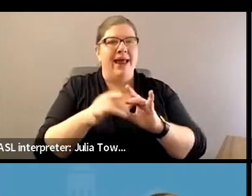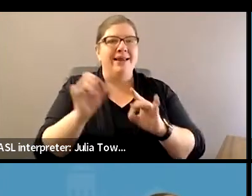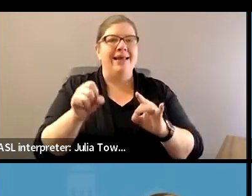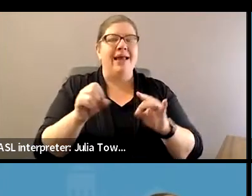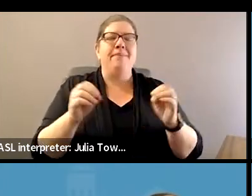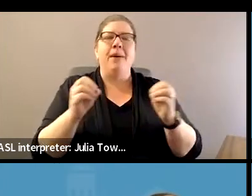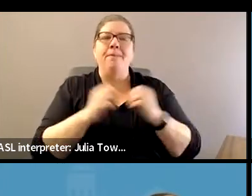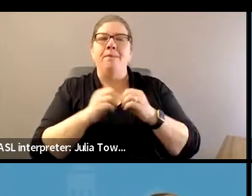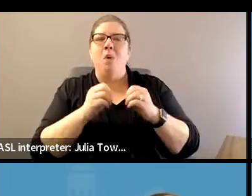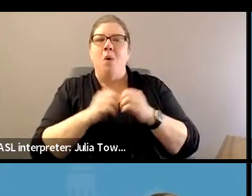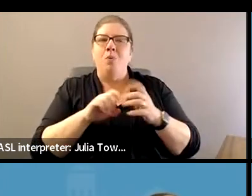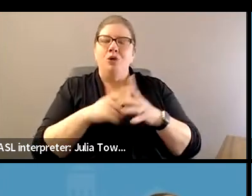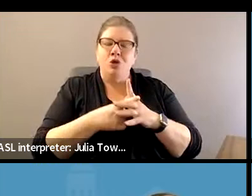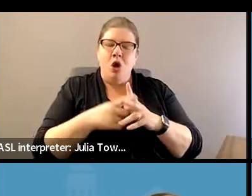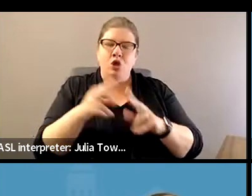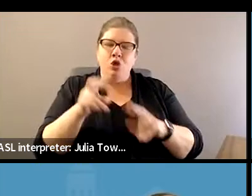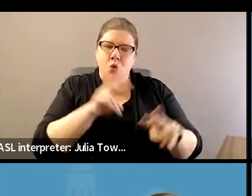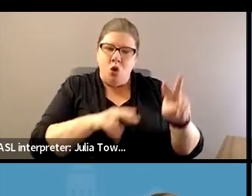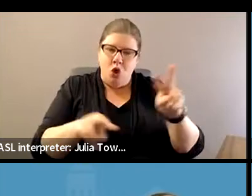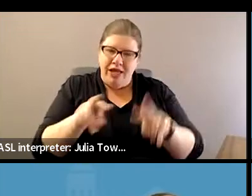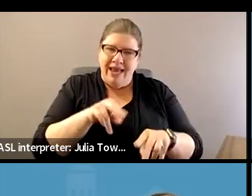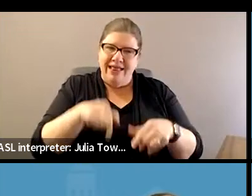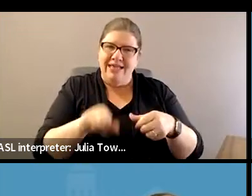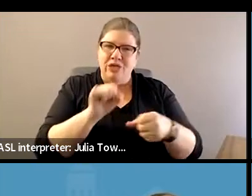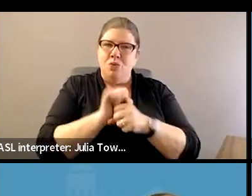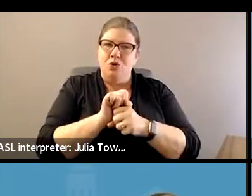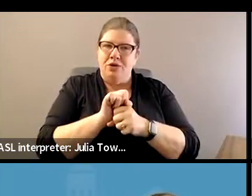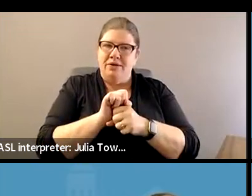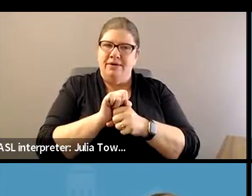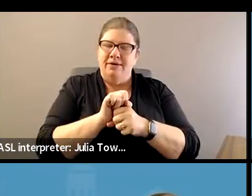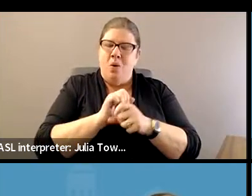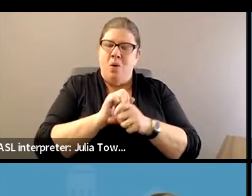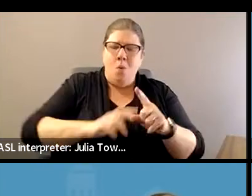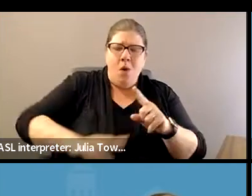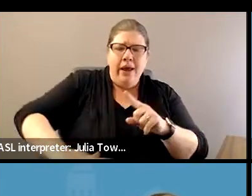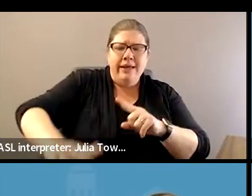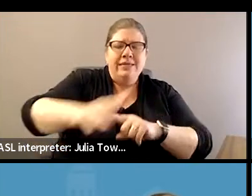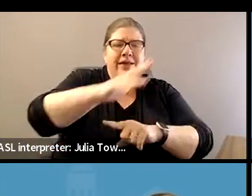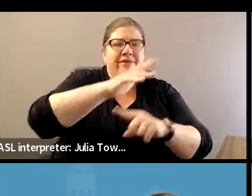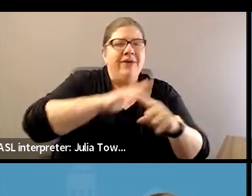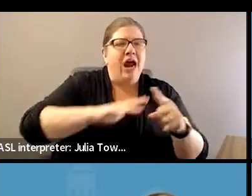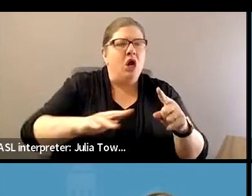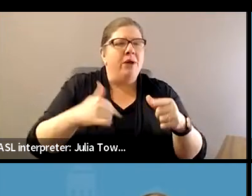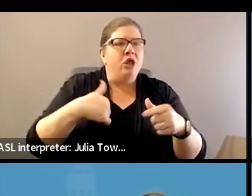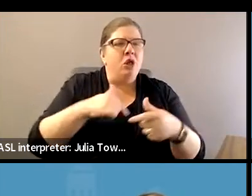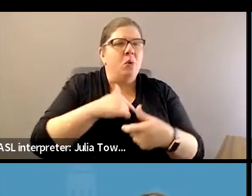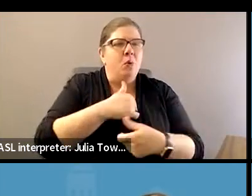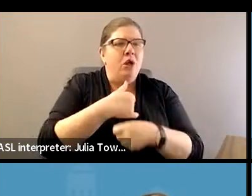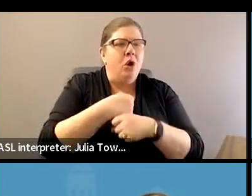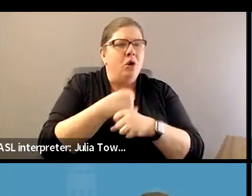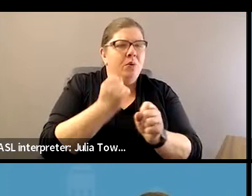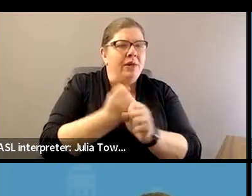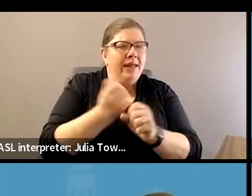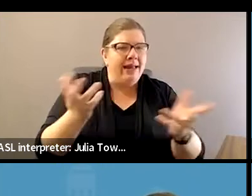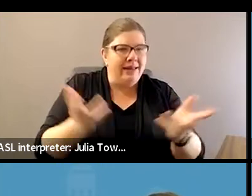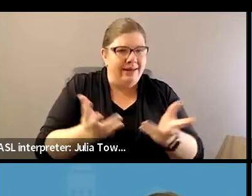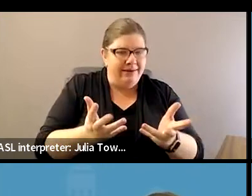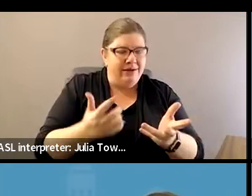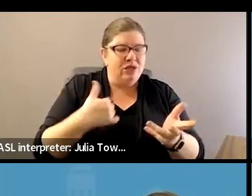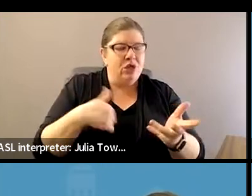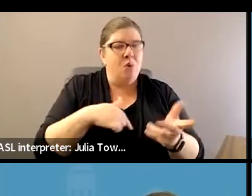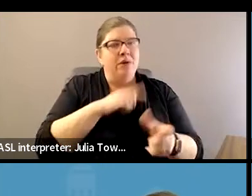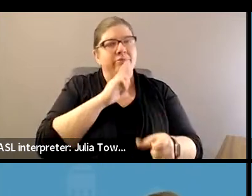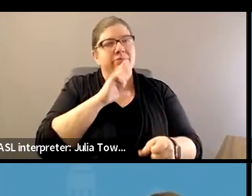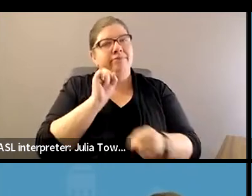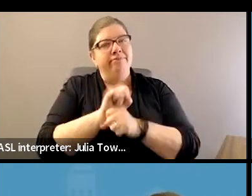more as we start to look at this work. What is the environment that we're creating? And so that we truly can